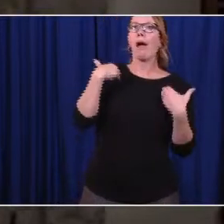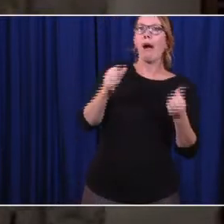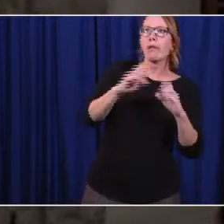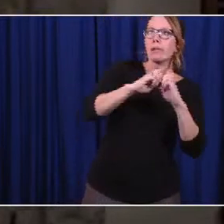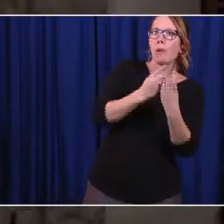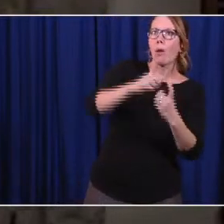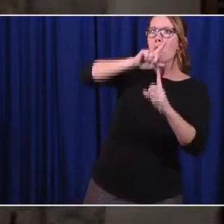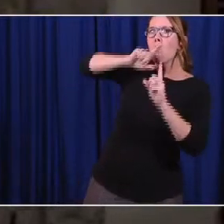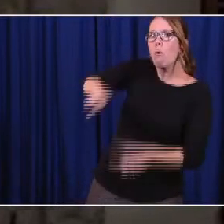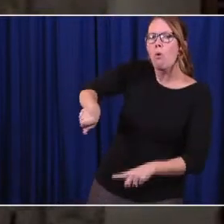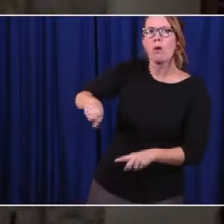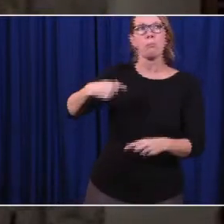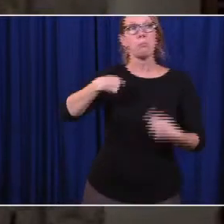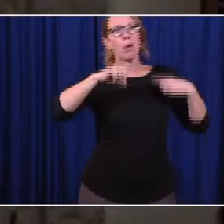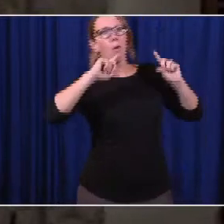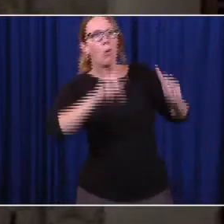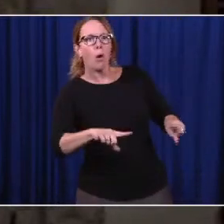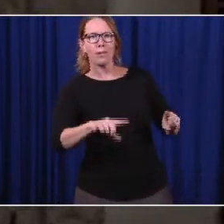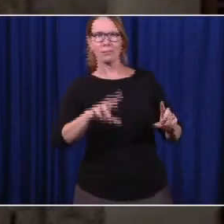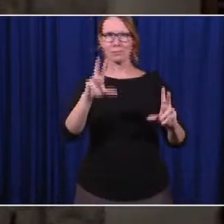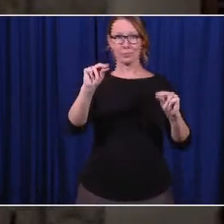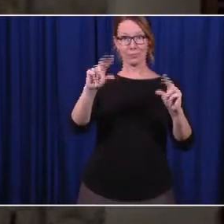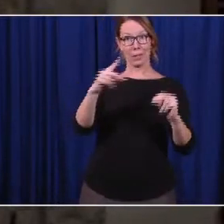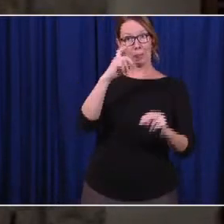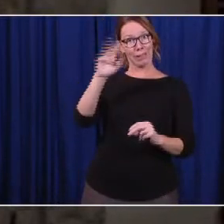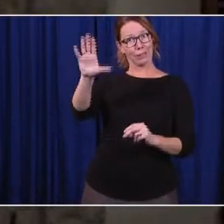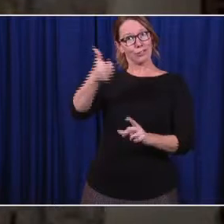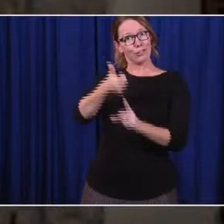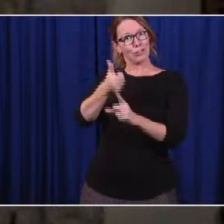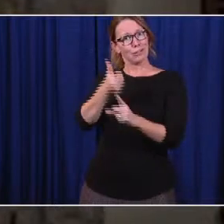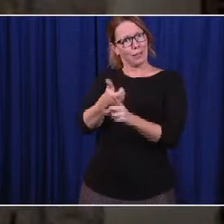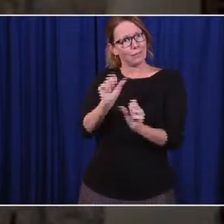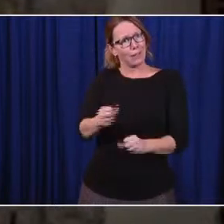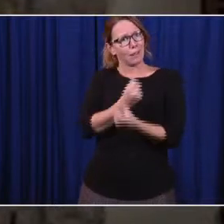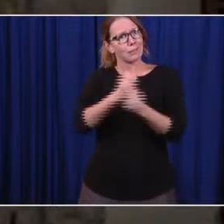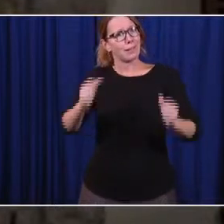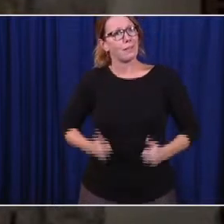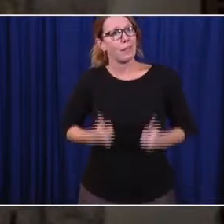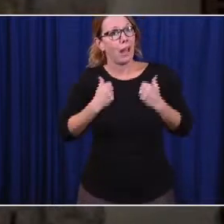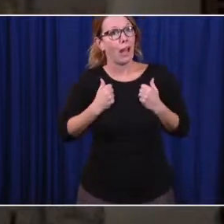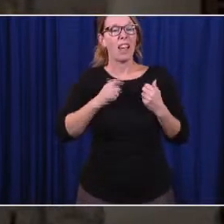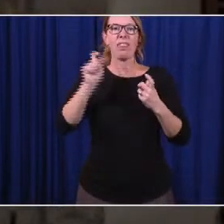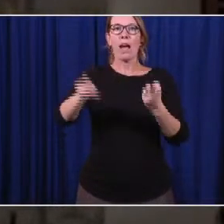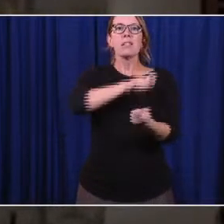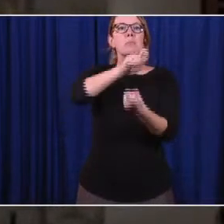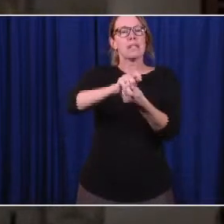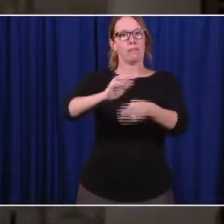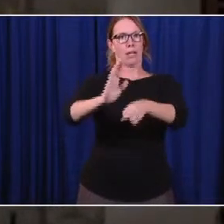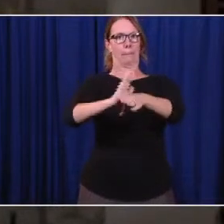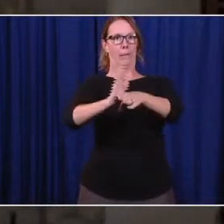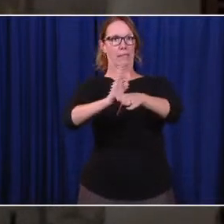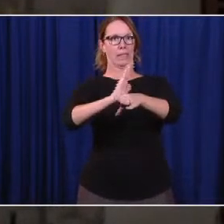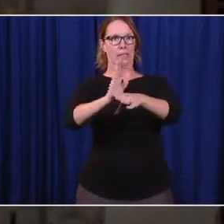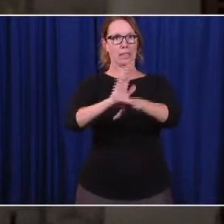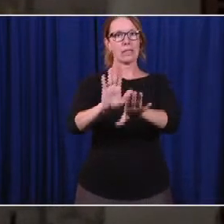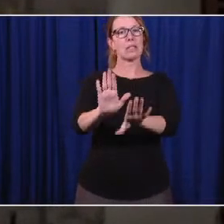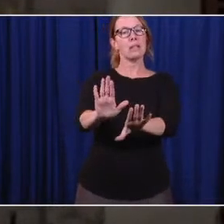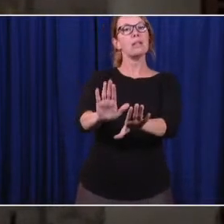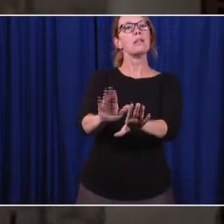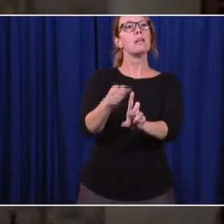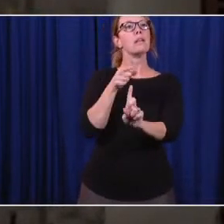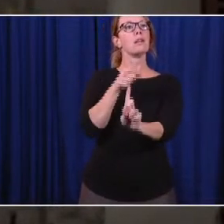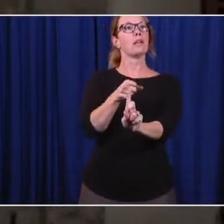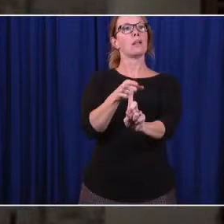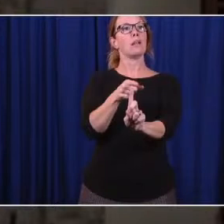most important is because it clearly saves lives. As far as this particular establishment, we'll talk